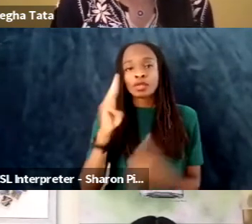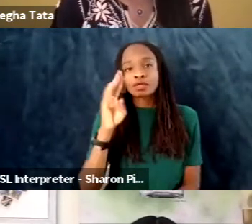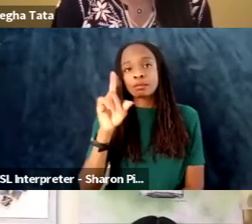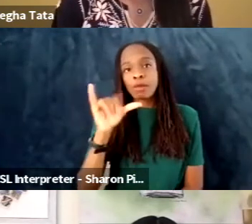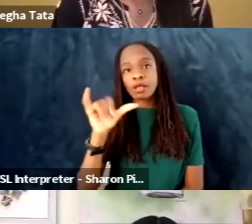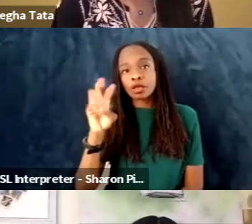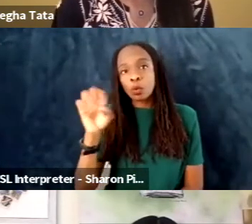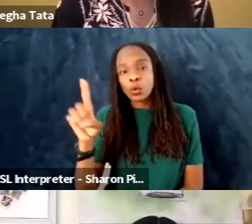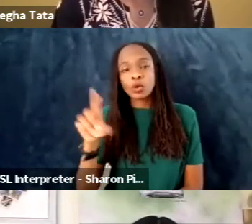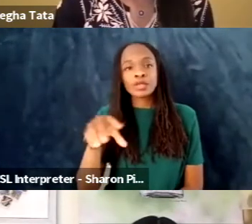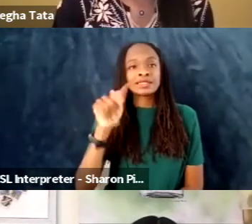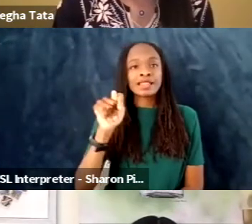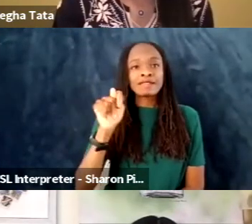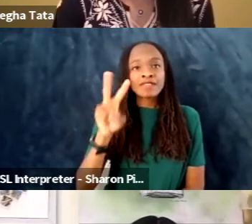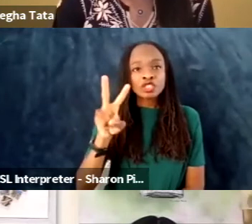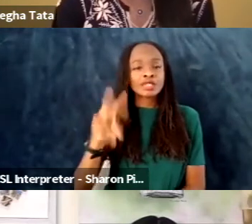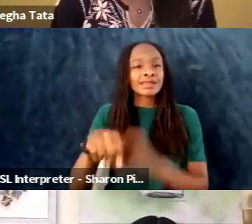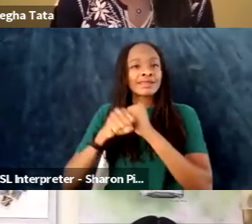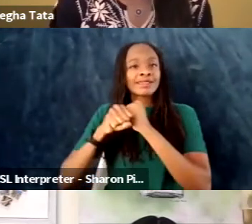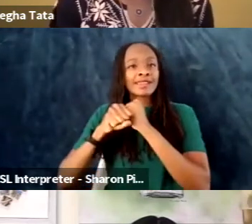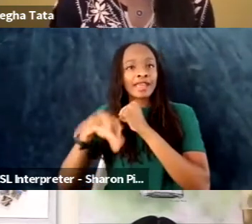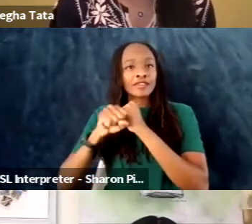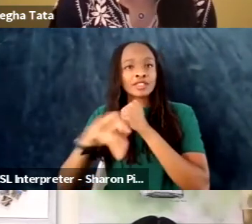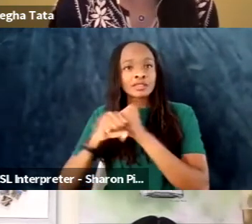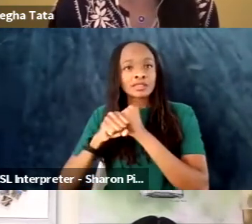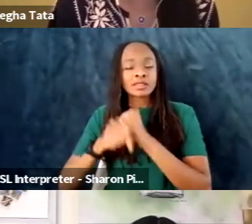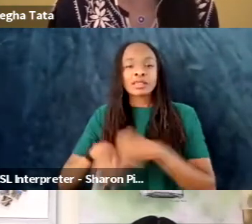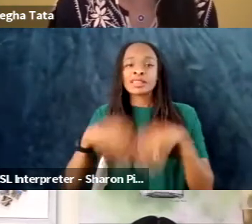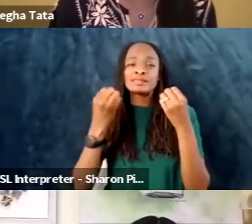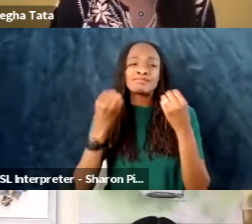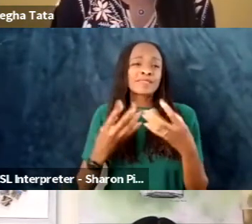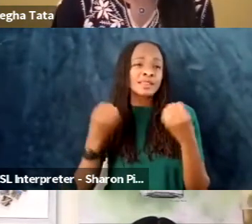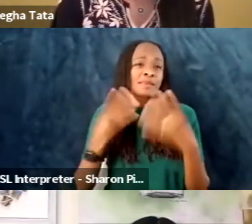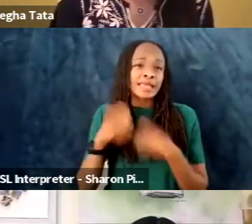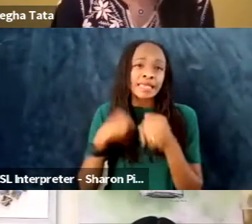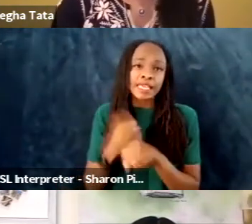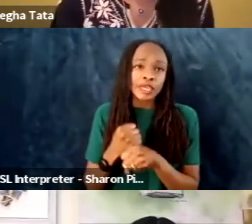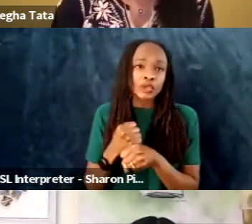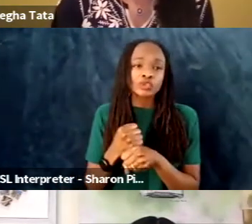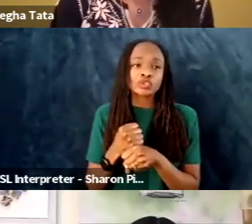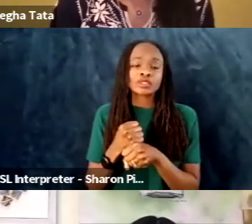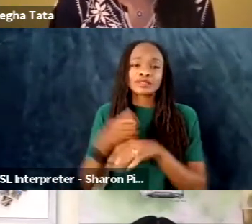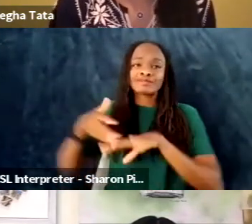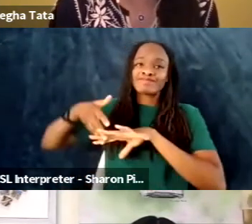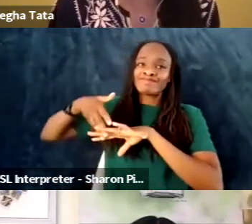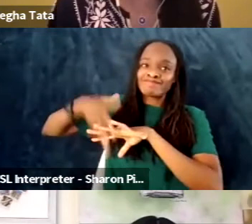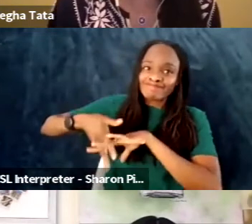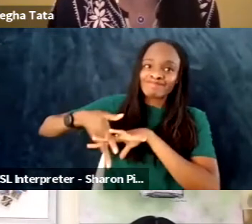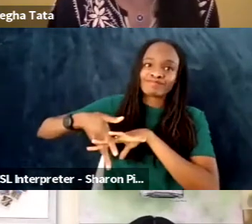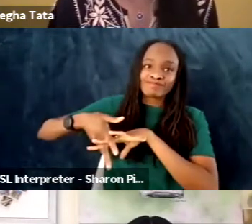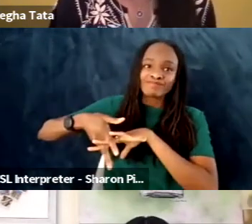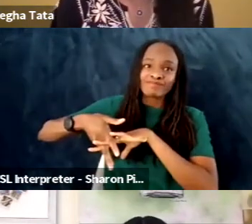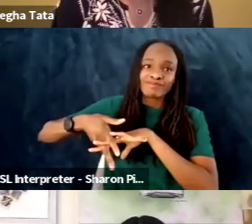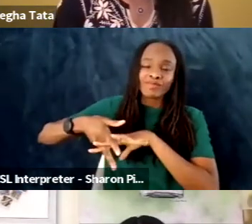television, advertising. It's been many years of ingrained, in